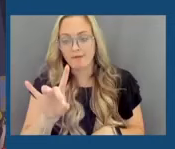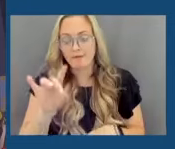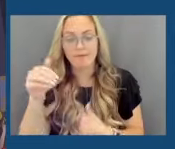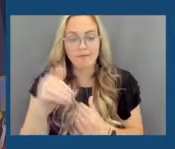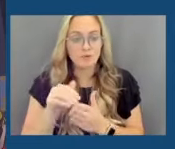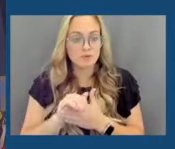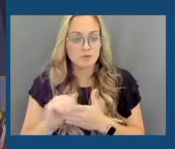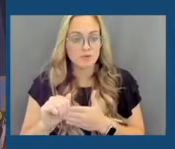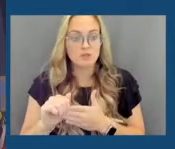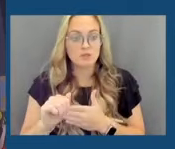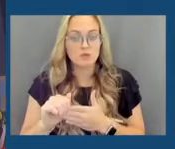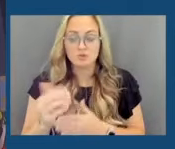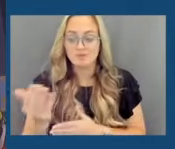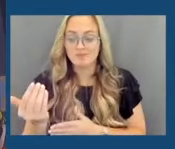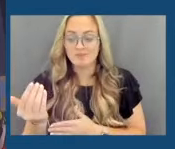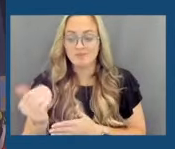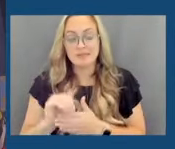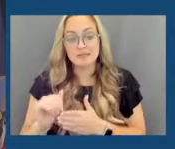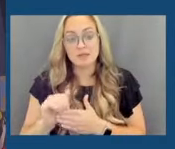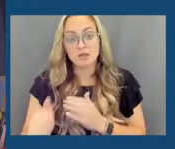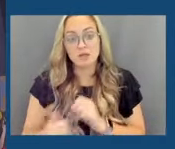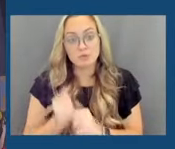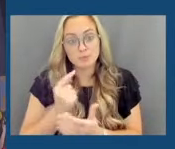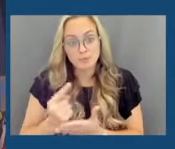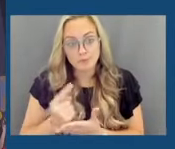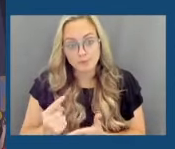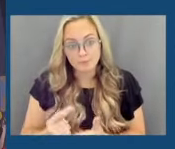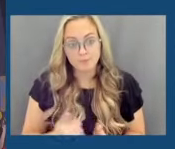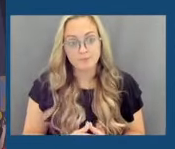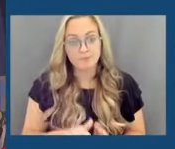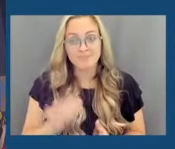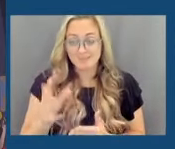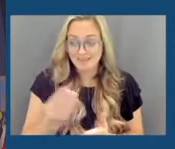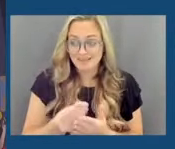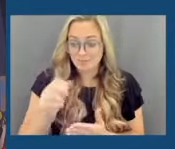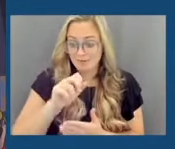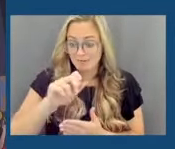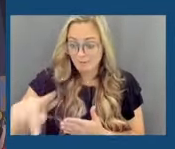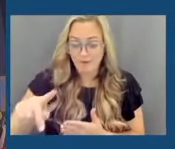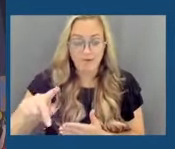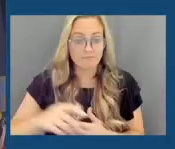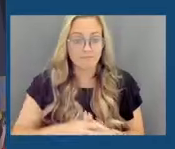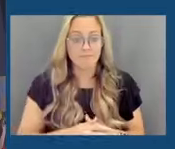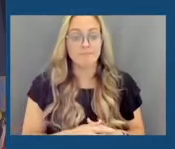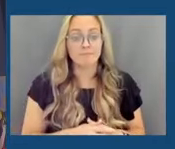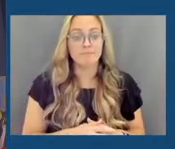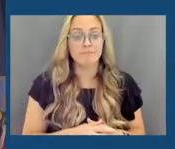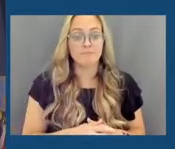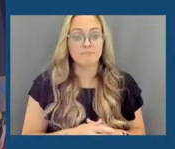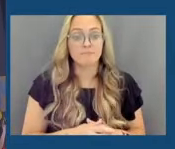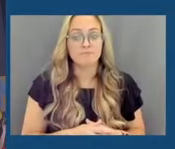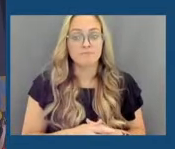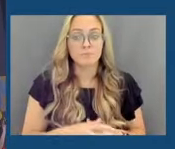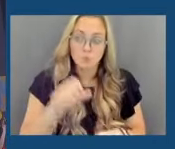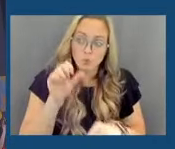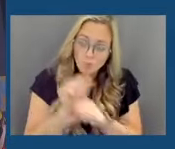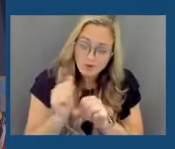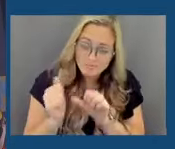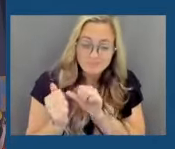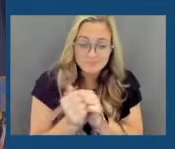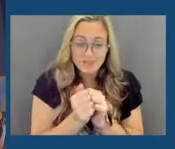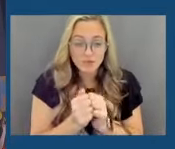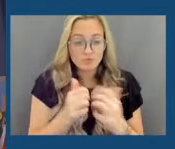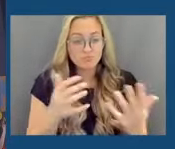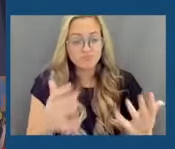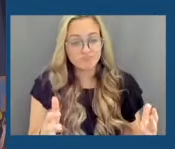to $15 a week. That's money back in their pockets. So we've worked together, worked really hard to get all